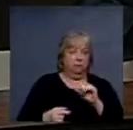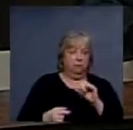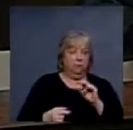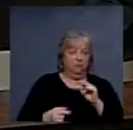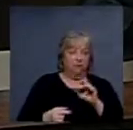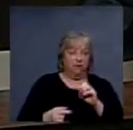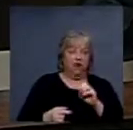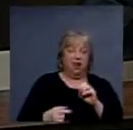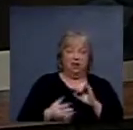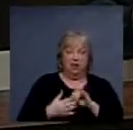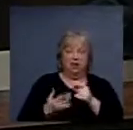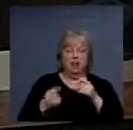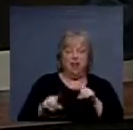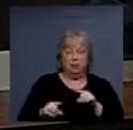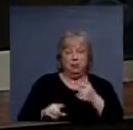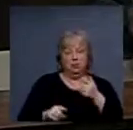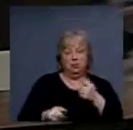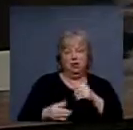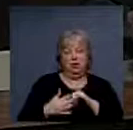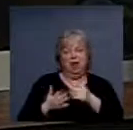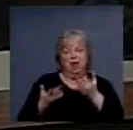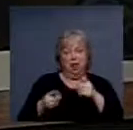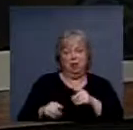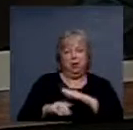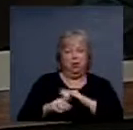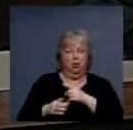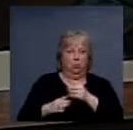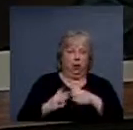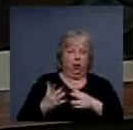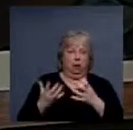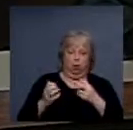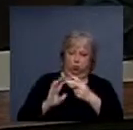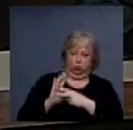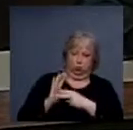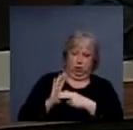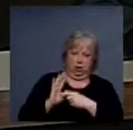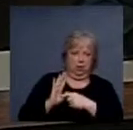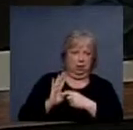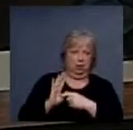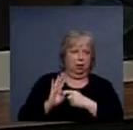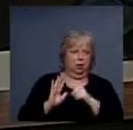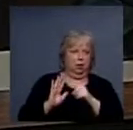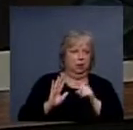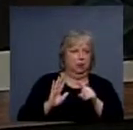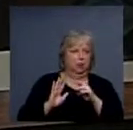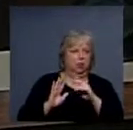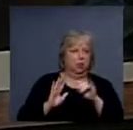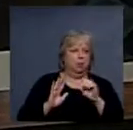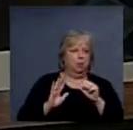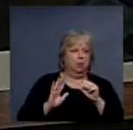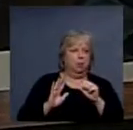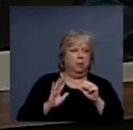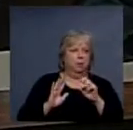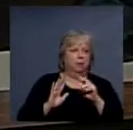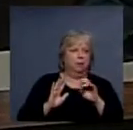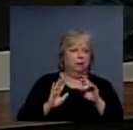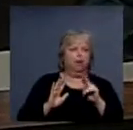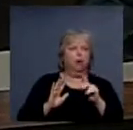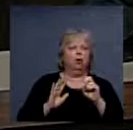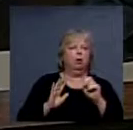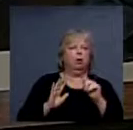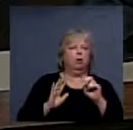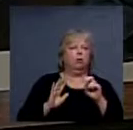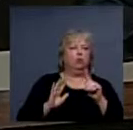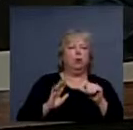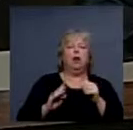weekend. And I want to read this, if you don't mind. This goes to Mayor Mark Stoller, and it says, Mark,